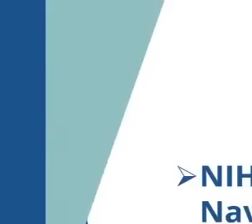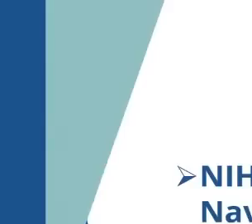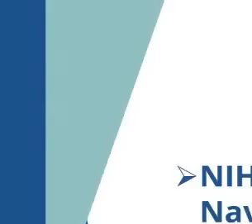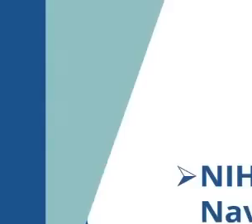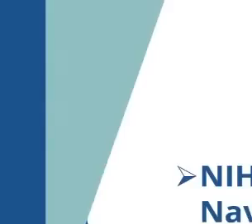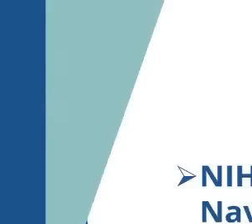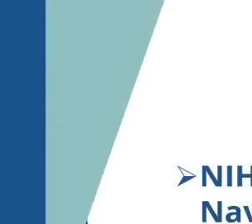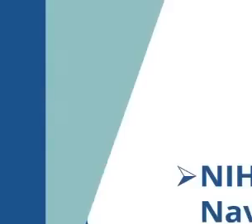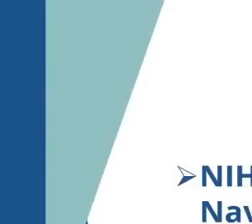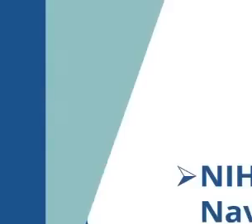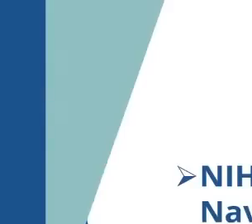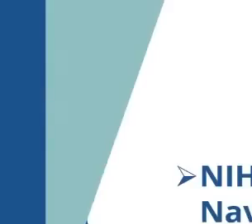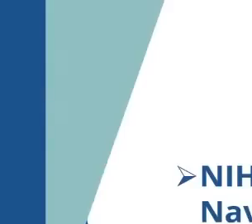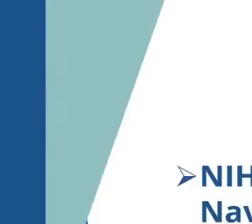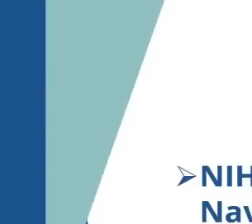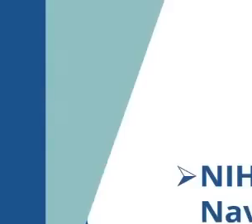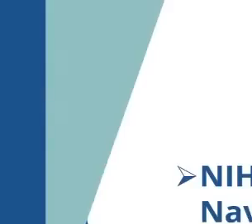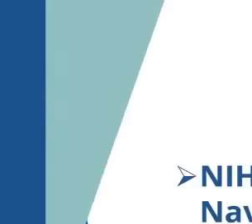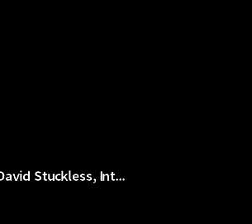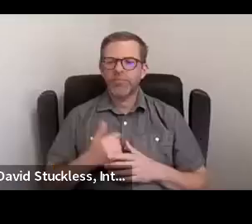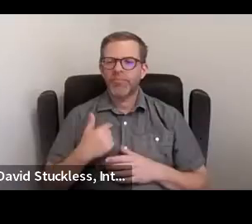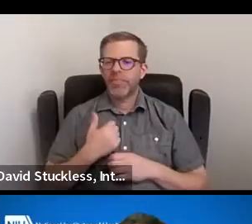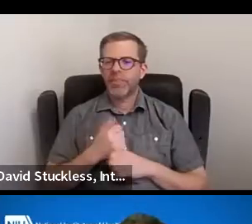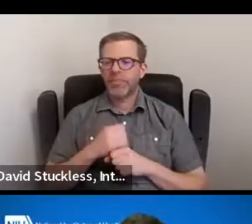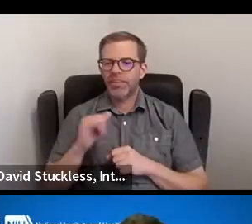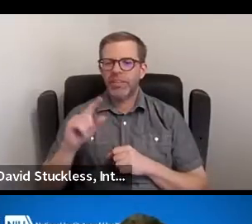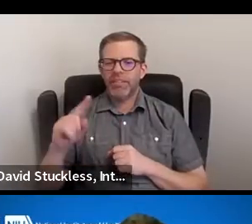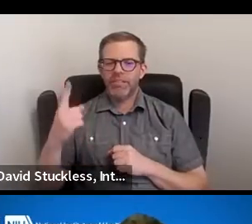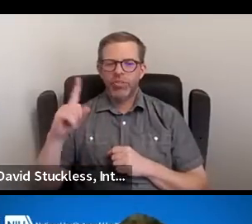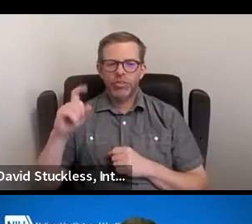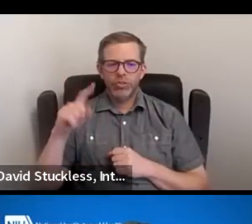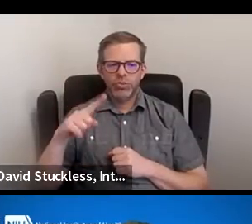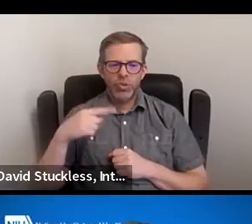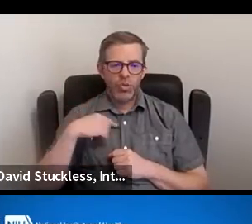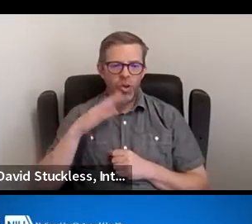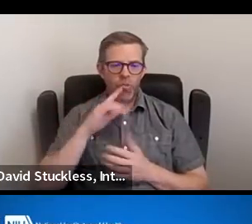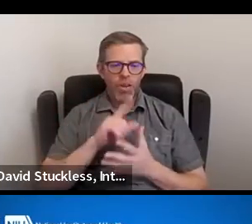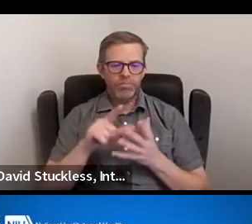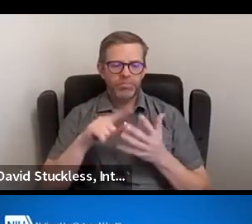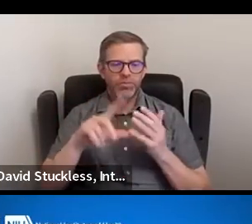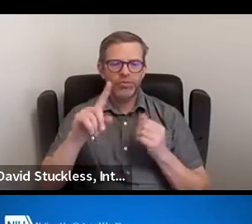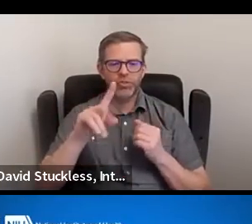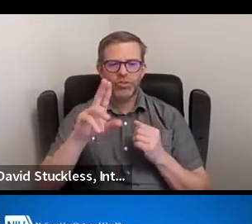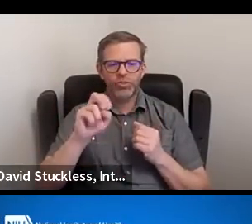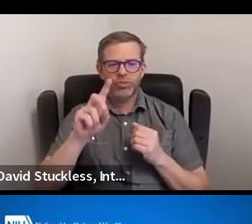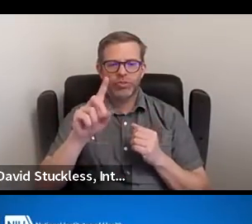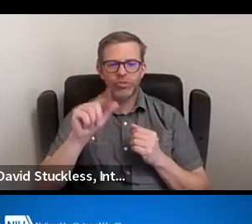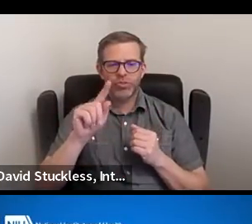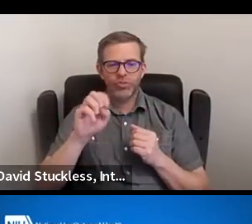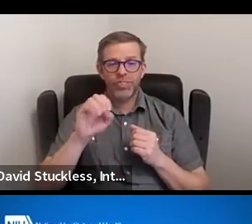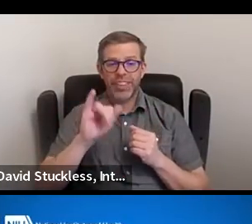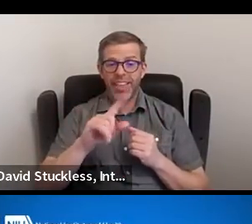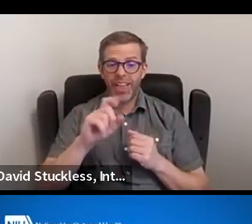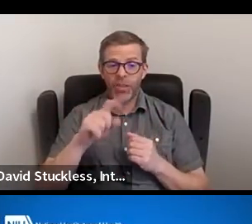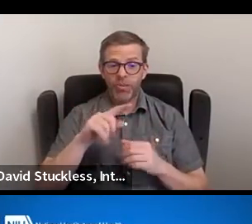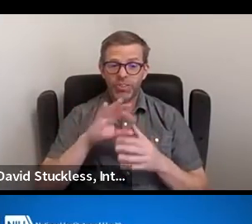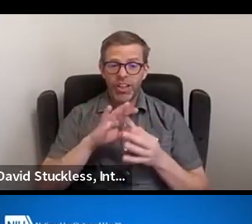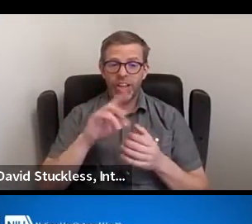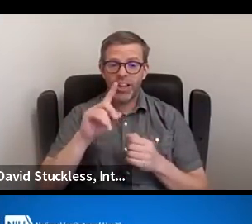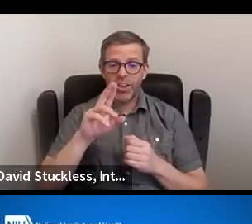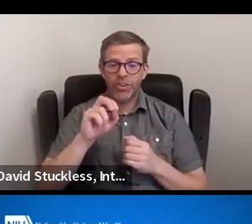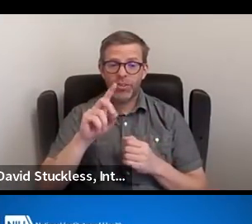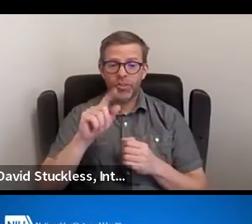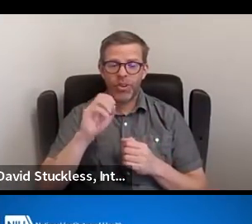going to give this first question. We're going to move right on to due dates. So this question on due dates is going to go